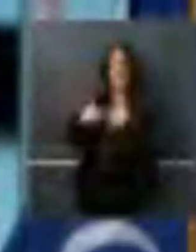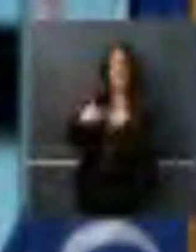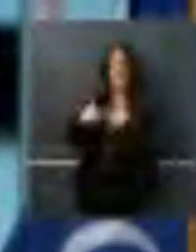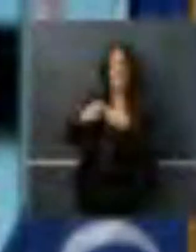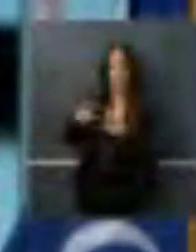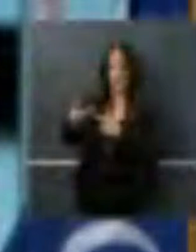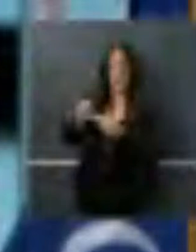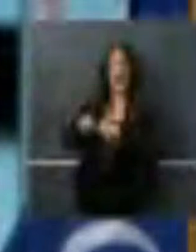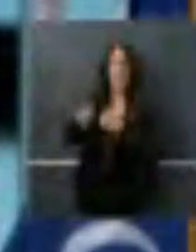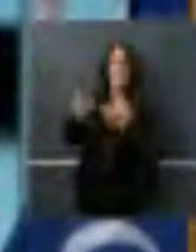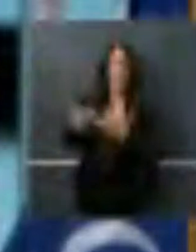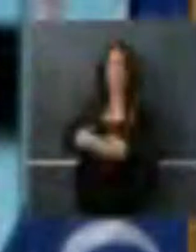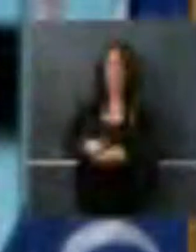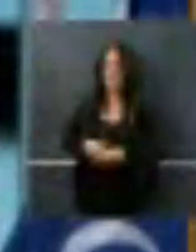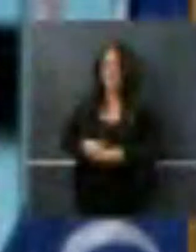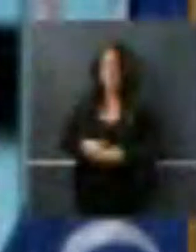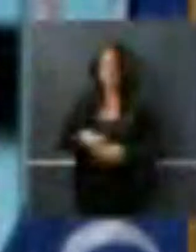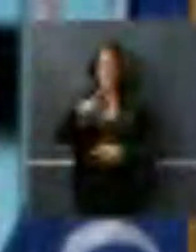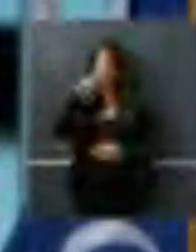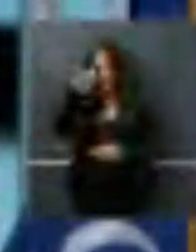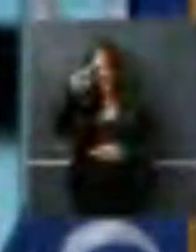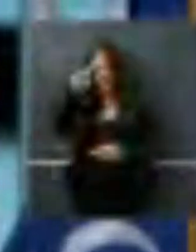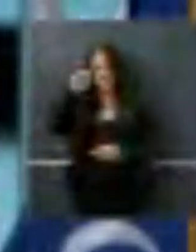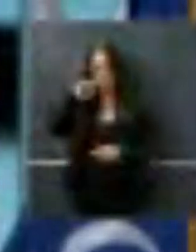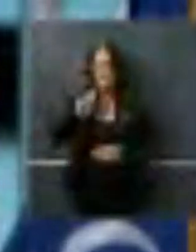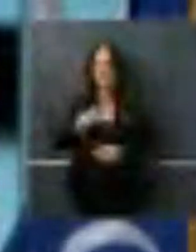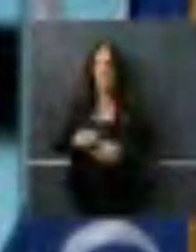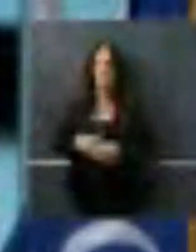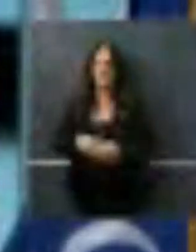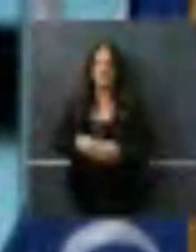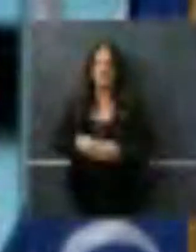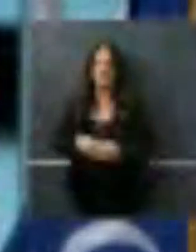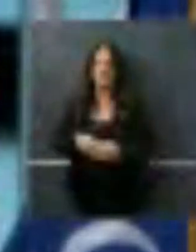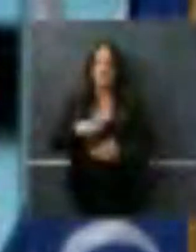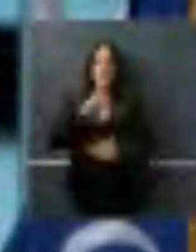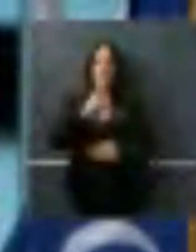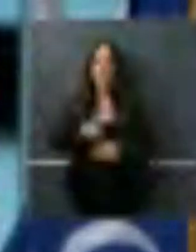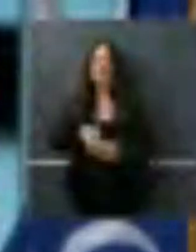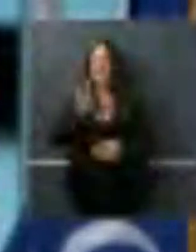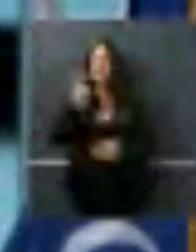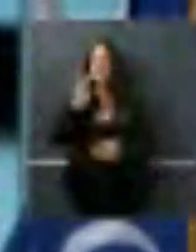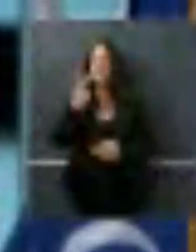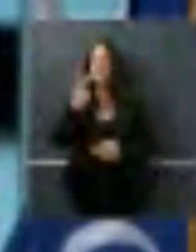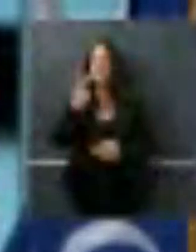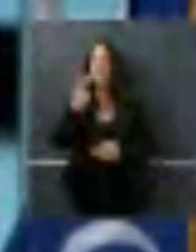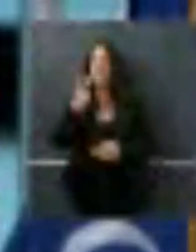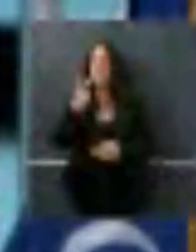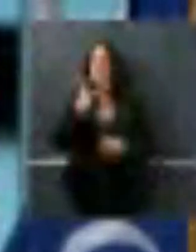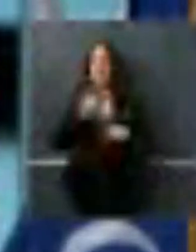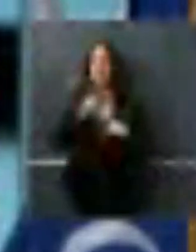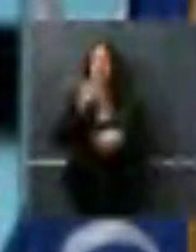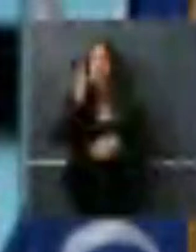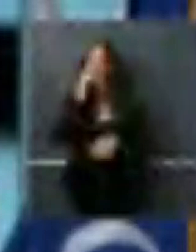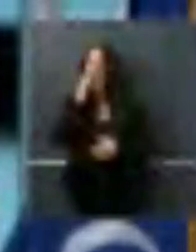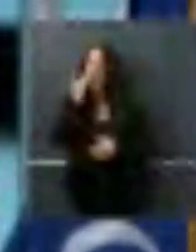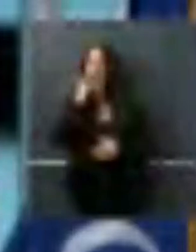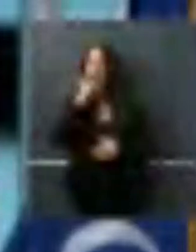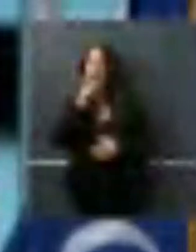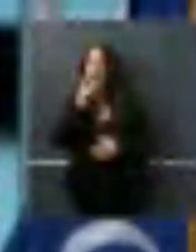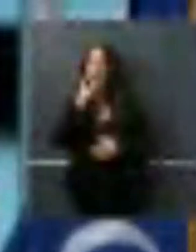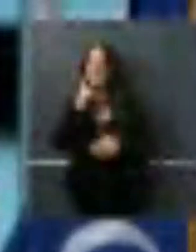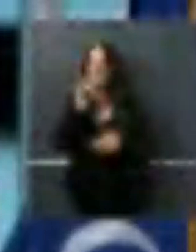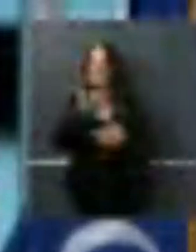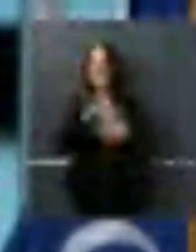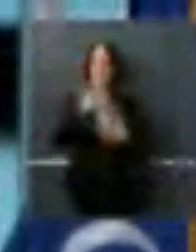2 serosurveillance tests that have been done at scale in the state of California, the Stanford test for over